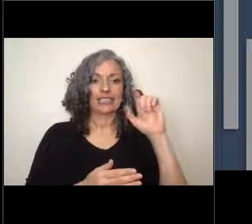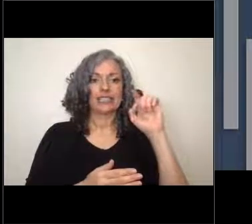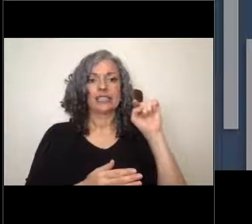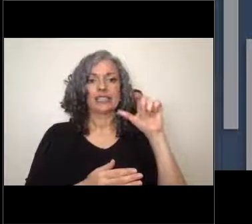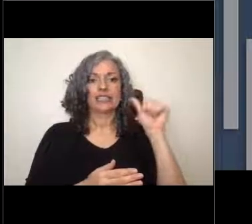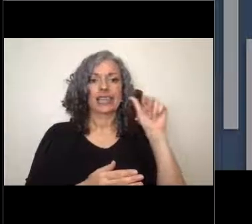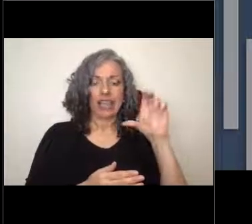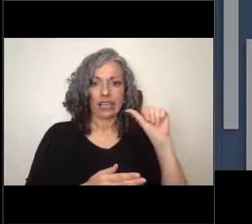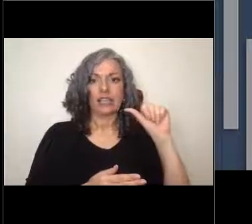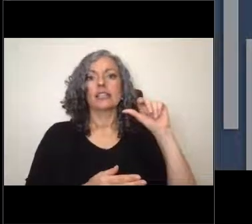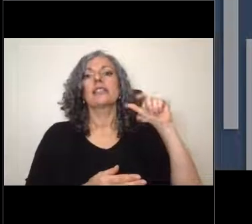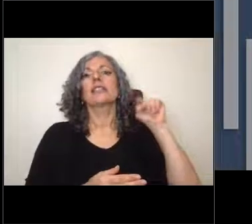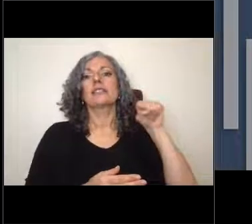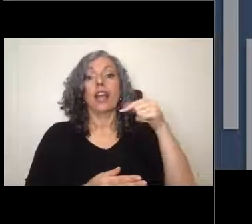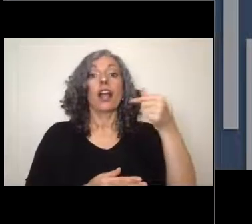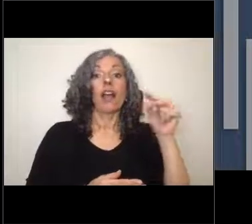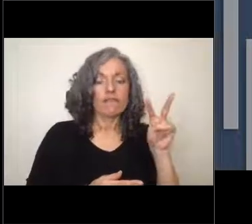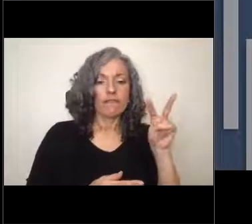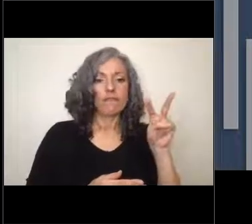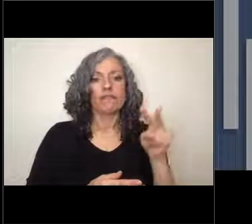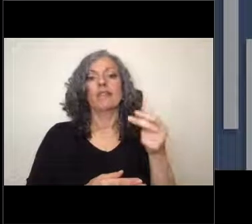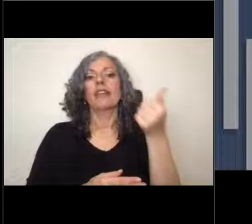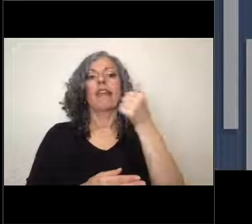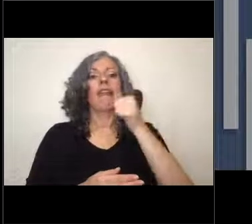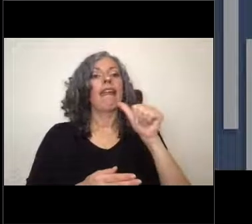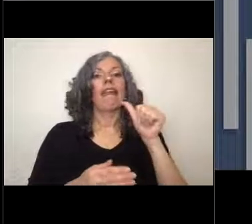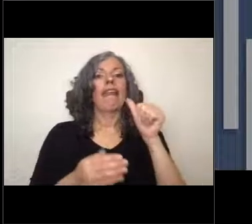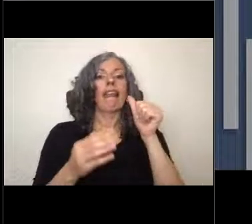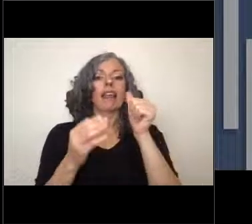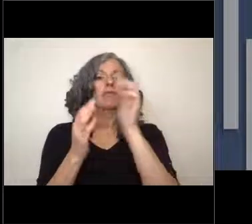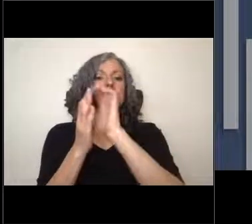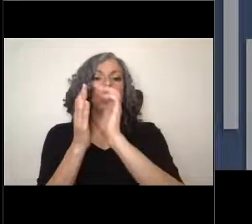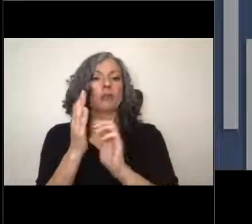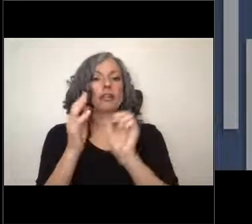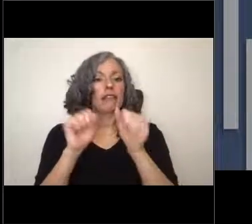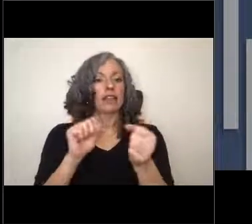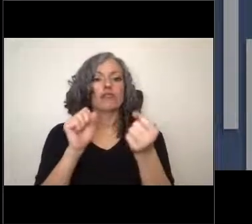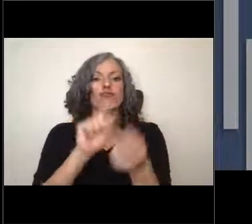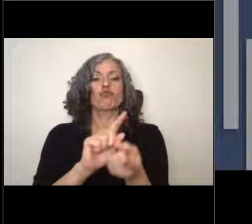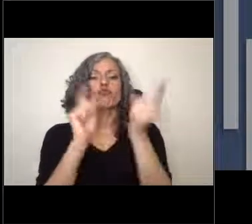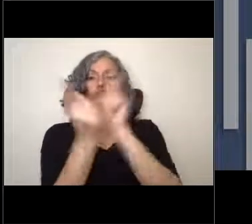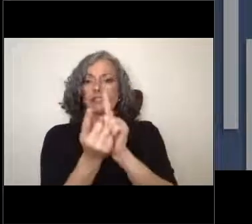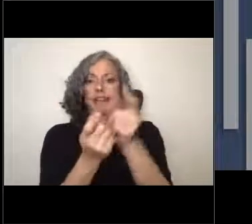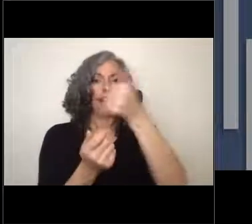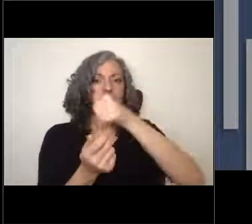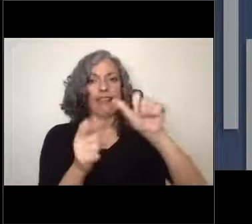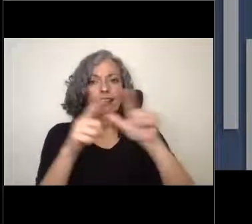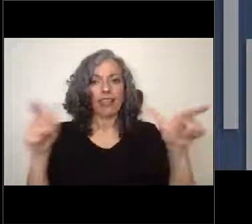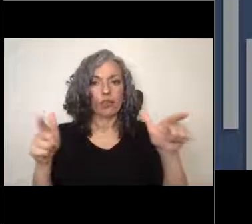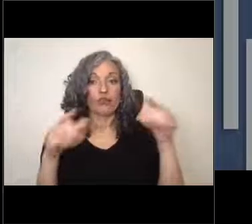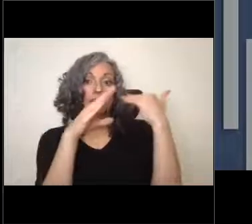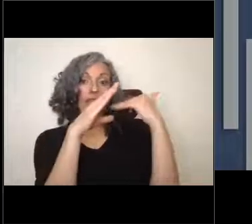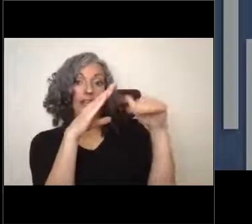www.catc.ca.gov. Any document the CTC creates can be translated into any language you need. Simply email us at